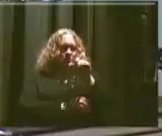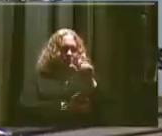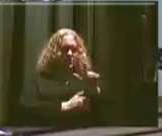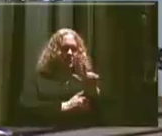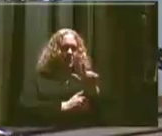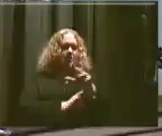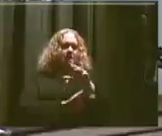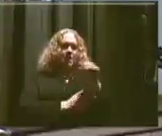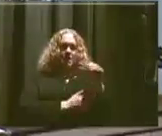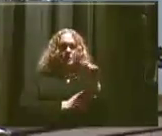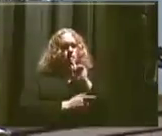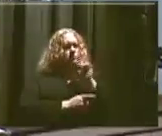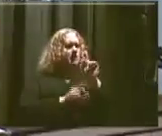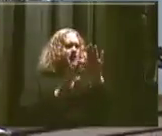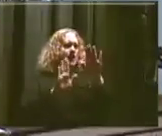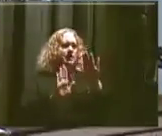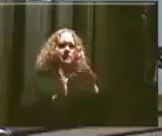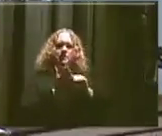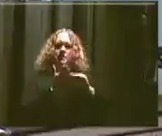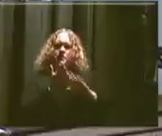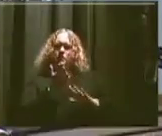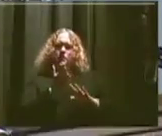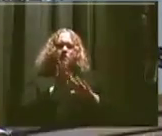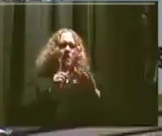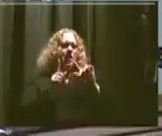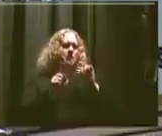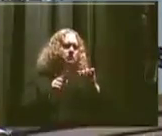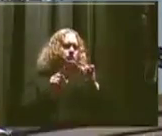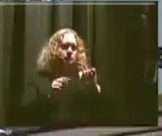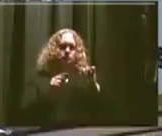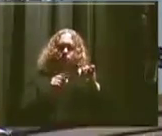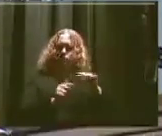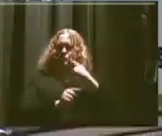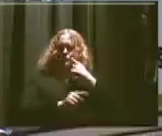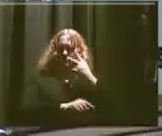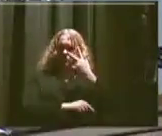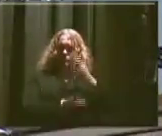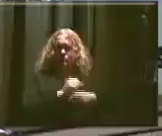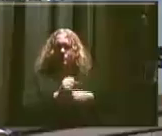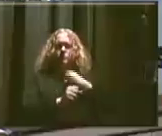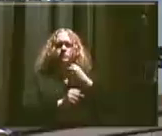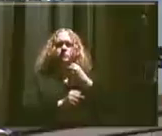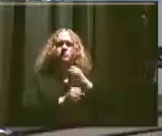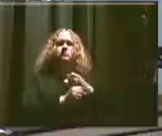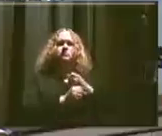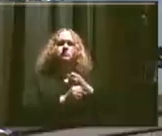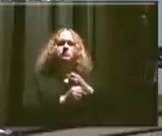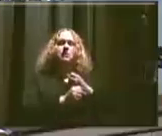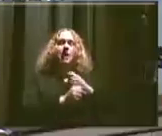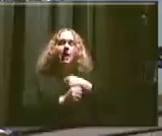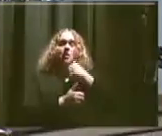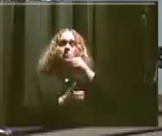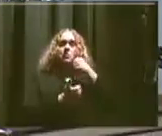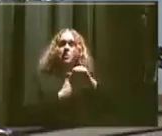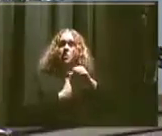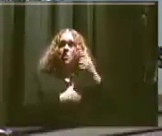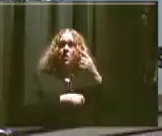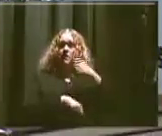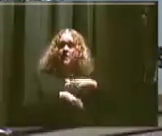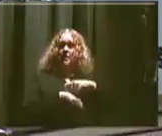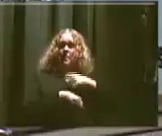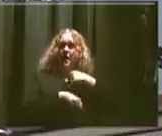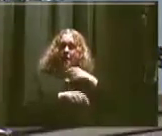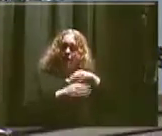T. Johnson Traditional Middle School. He's attended there for the past 3 years. I remember on one occasion, I happened to be in a